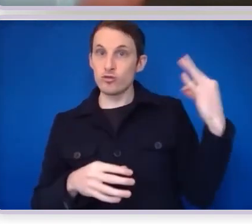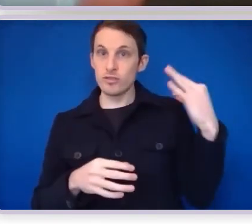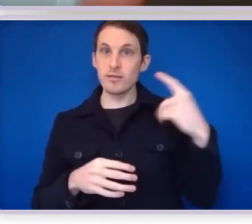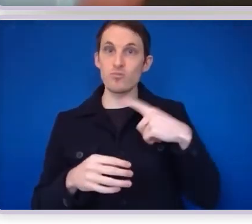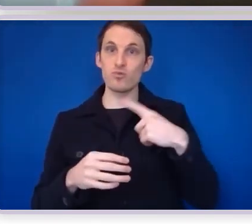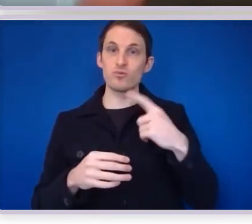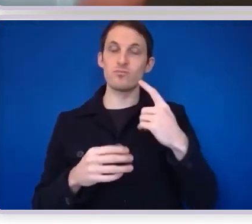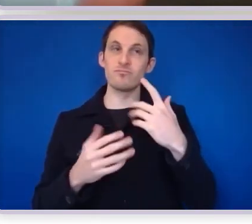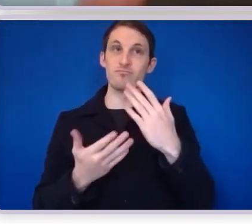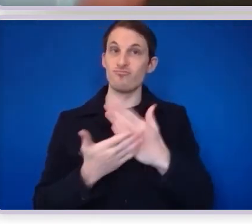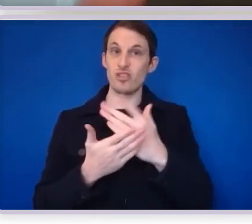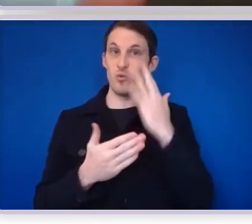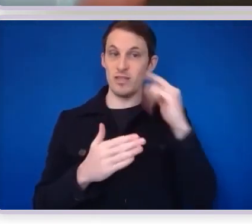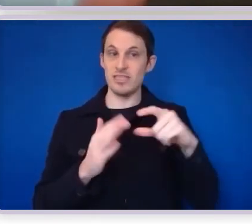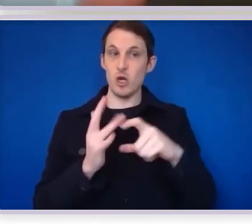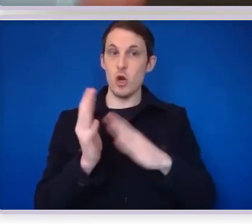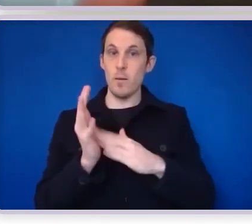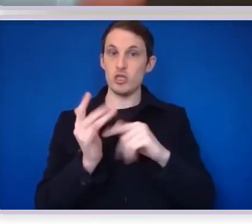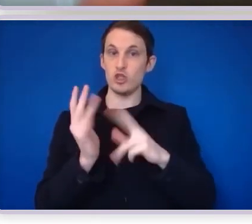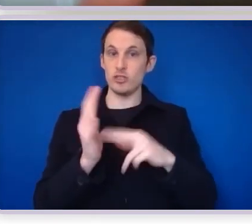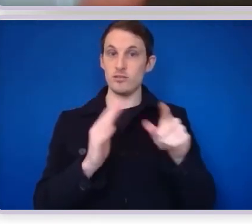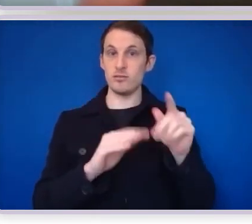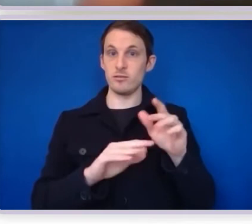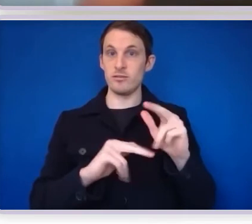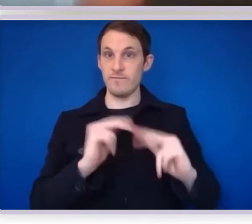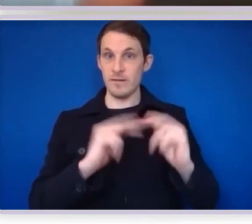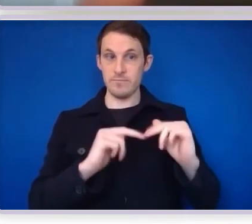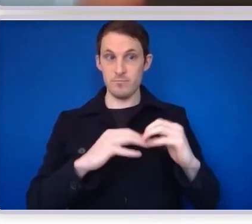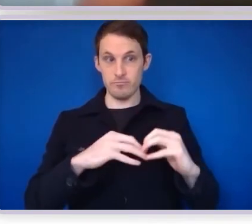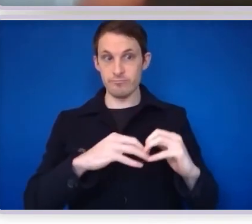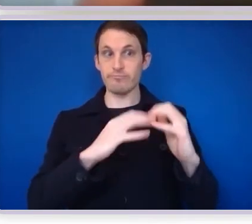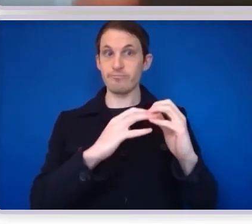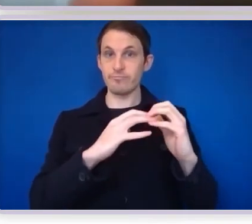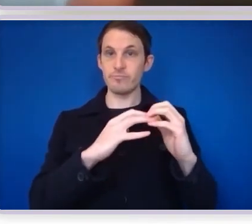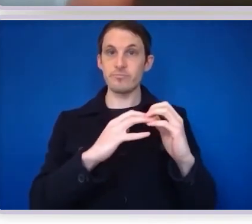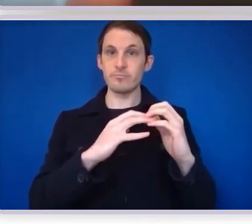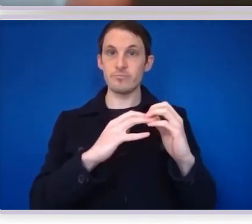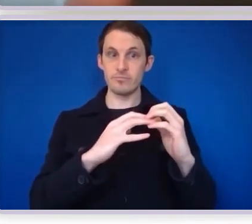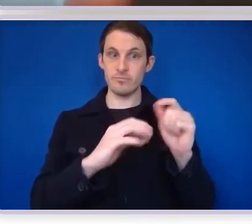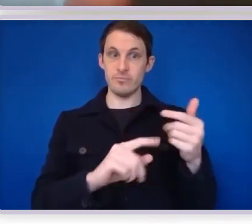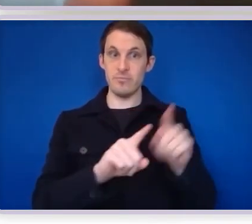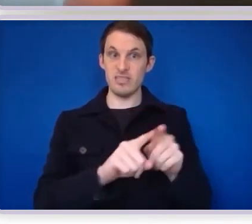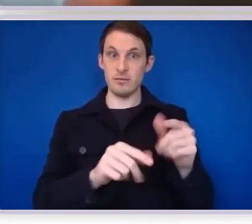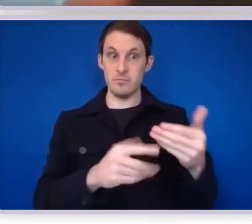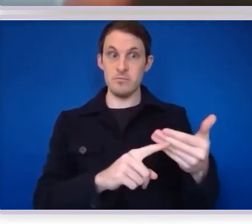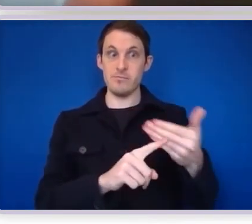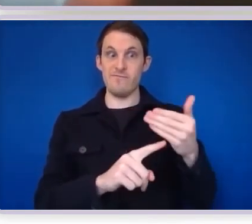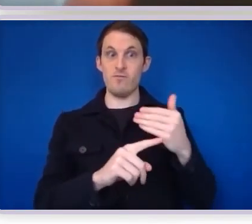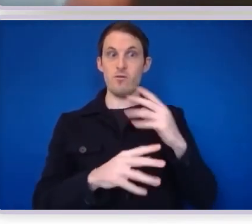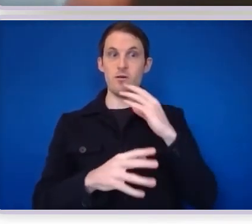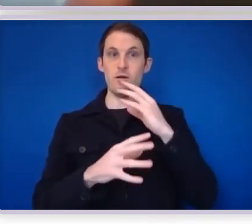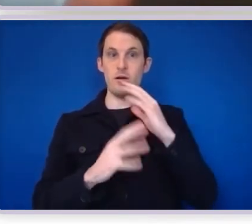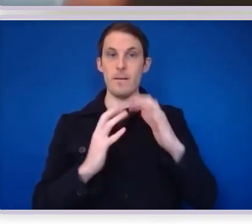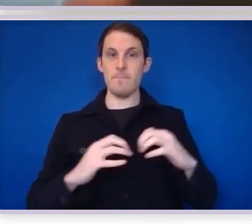commission was being developed, and including when the parliamentary inquiry was developing its